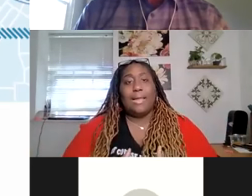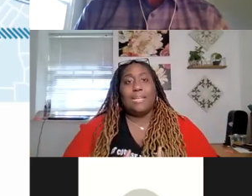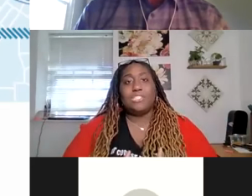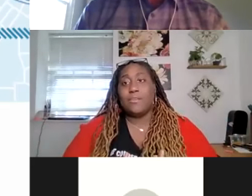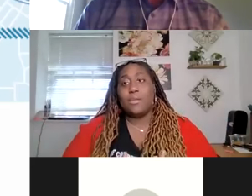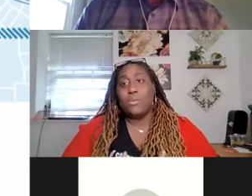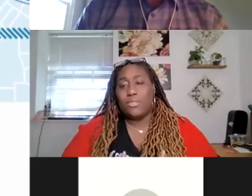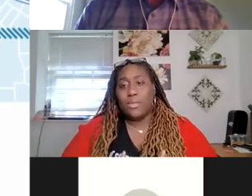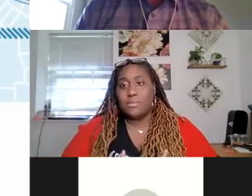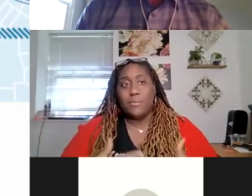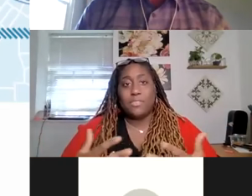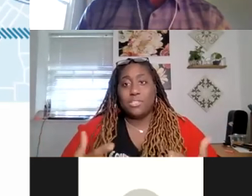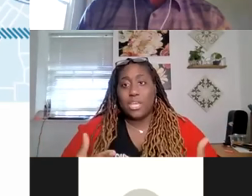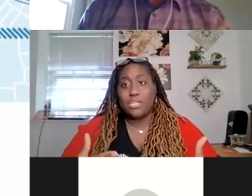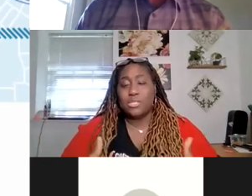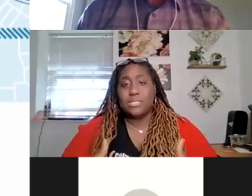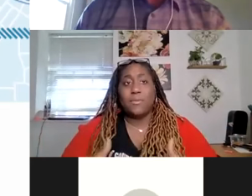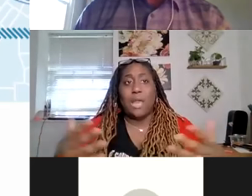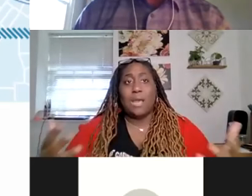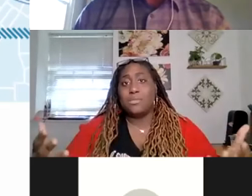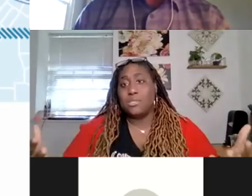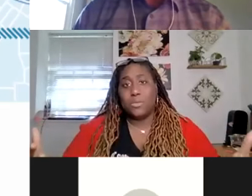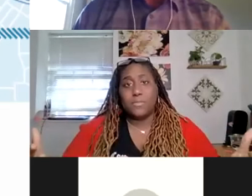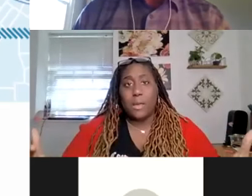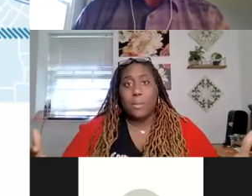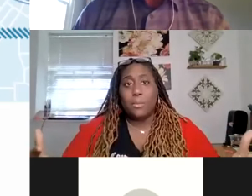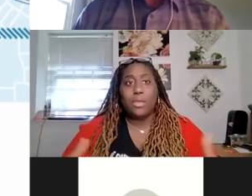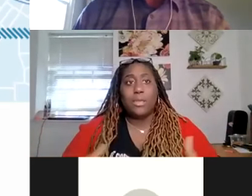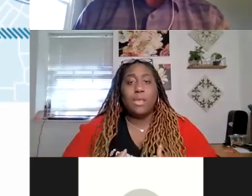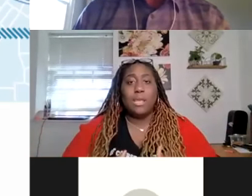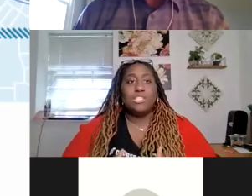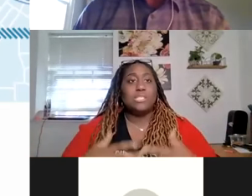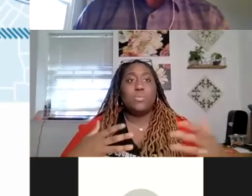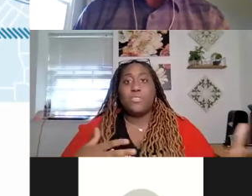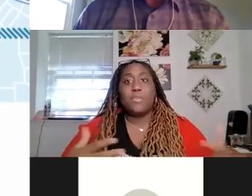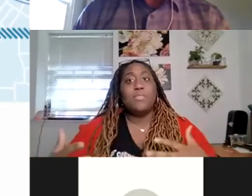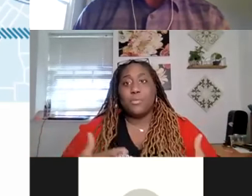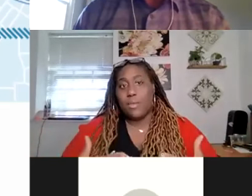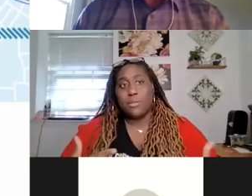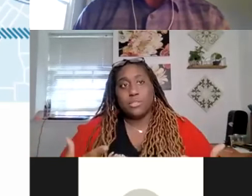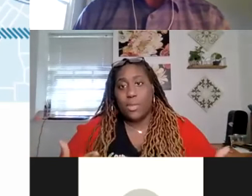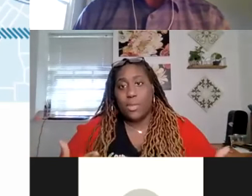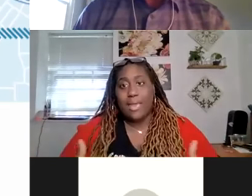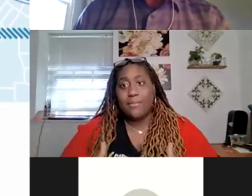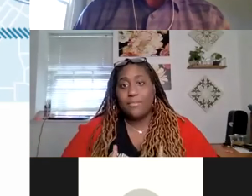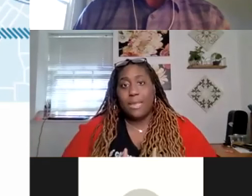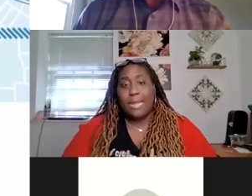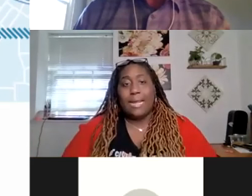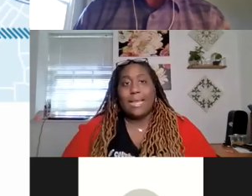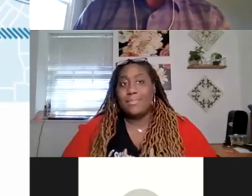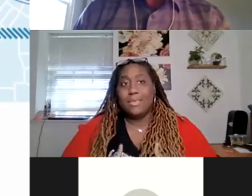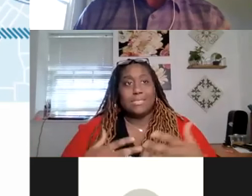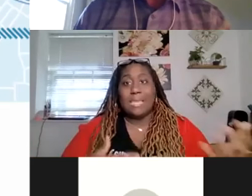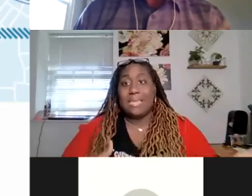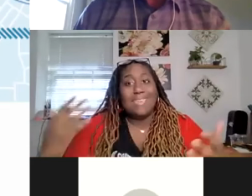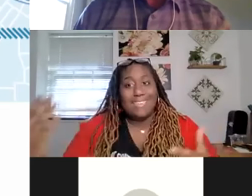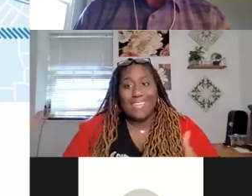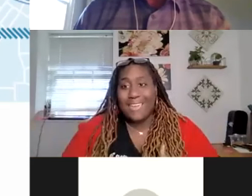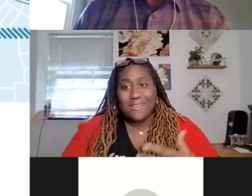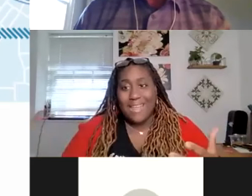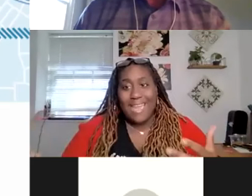again, sharing with them some of the changes, some of the options we've come up with, just within the parameters we have. And they'll